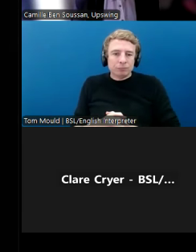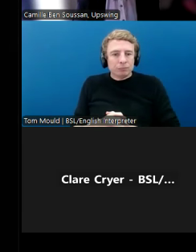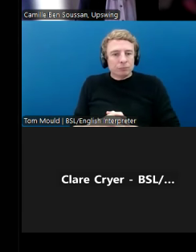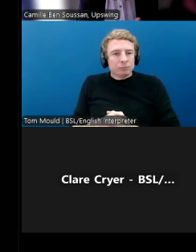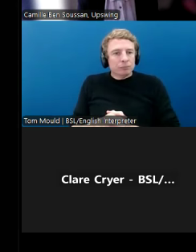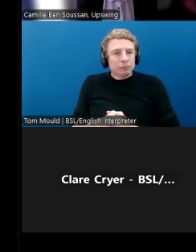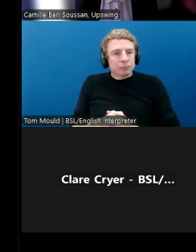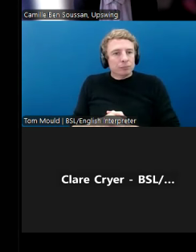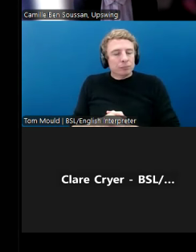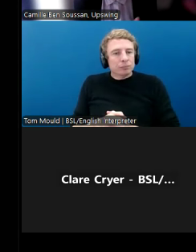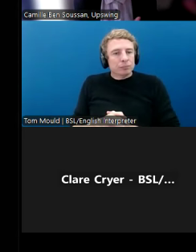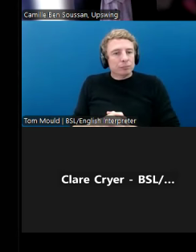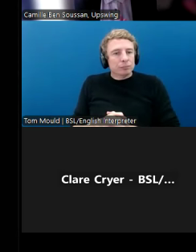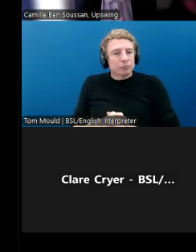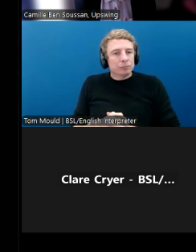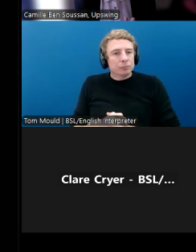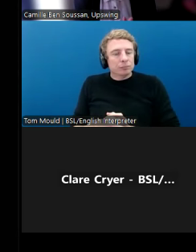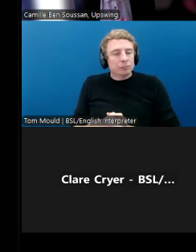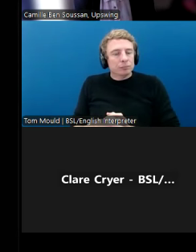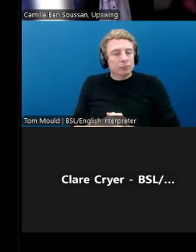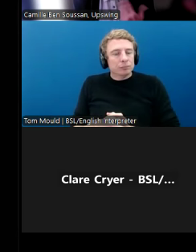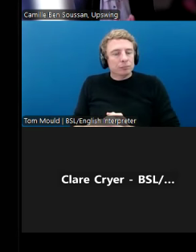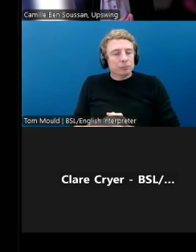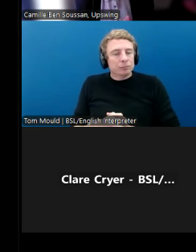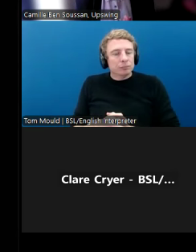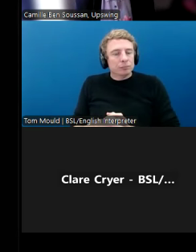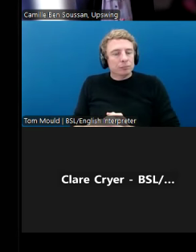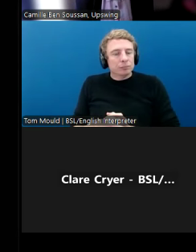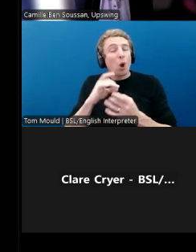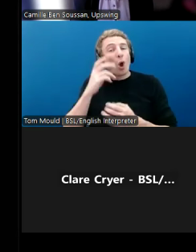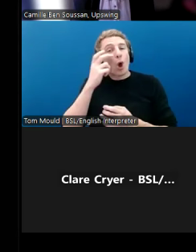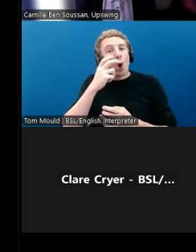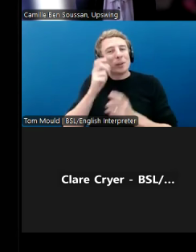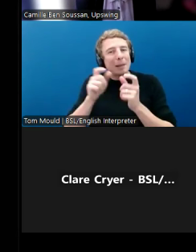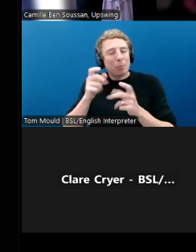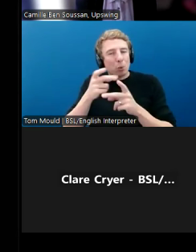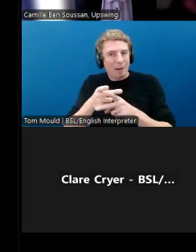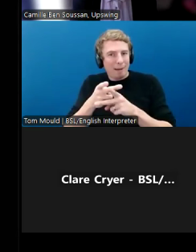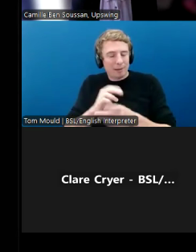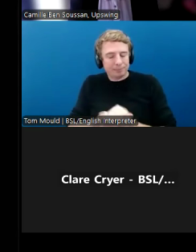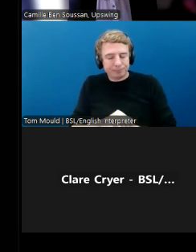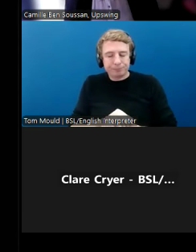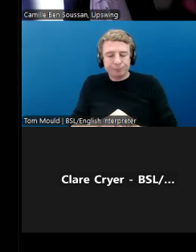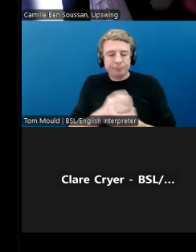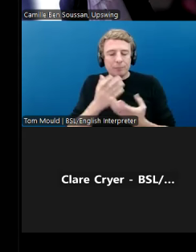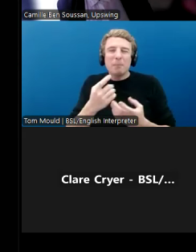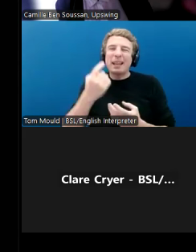Our work for and with older people in care emerged from a show that we created in